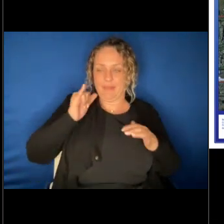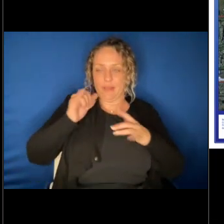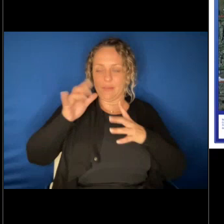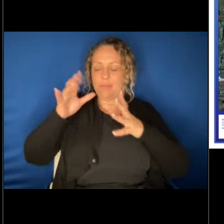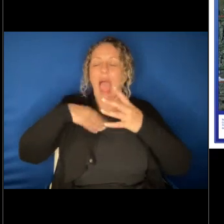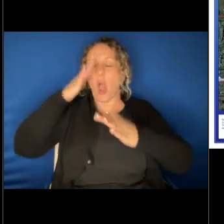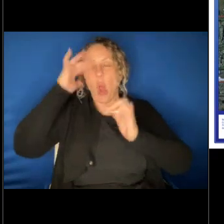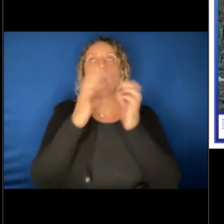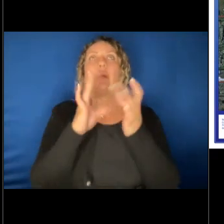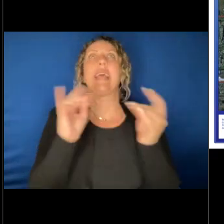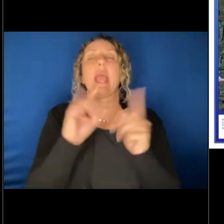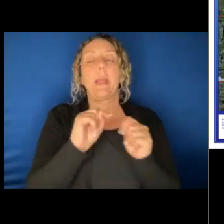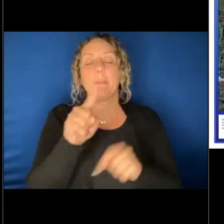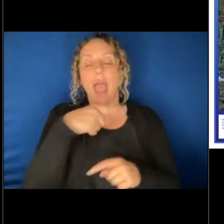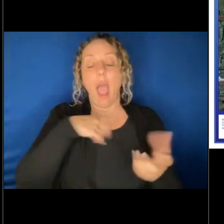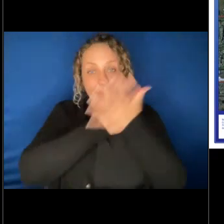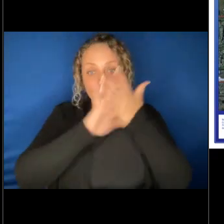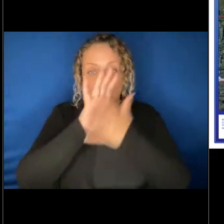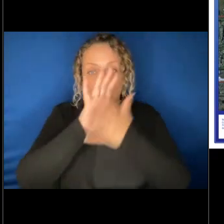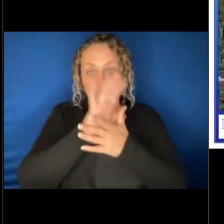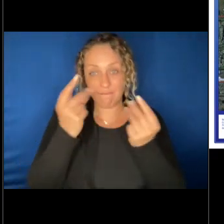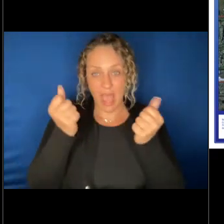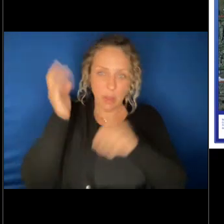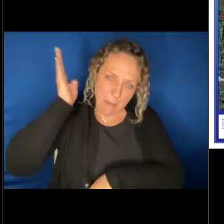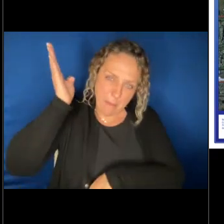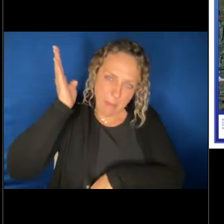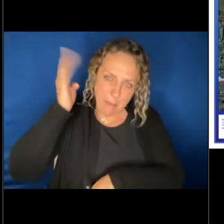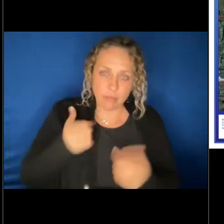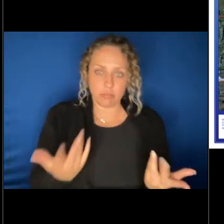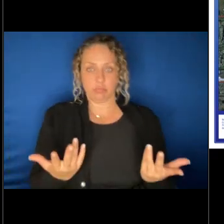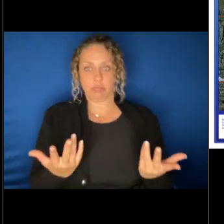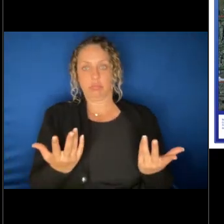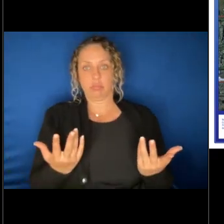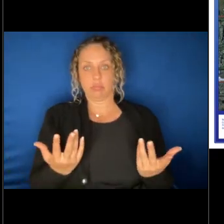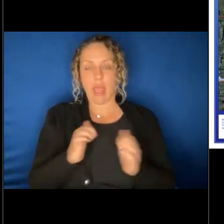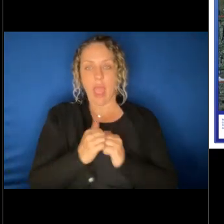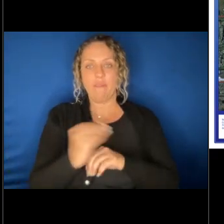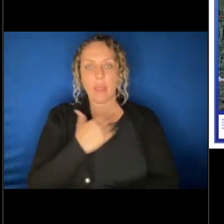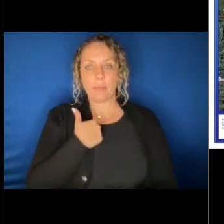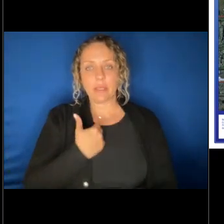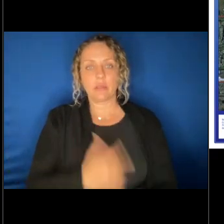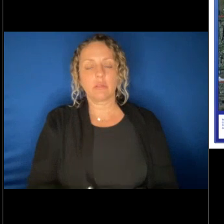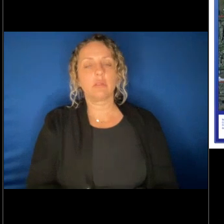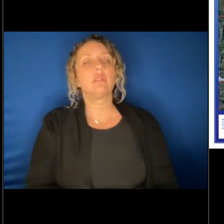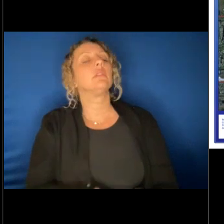All right. Any other in-person speakers, please approach the podium now.